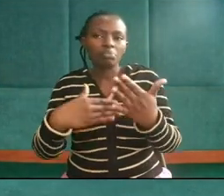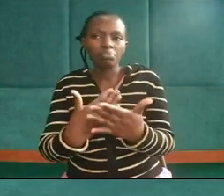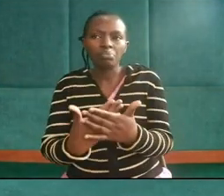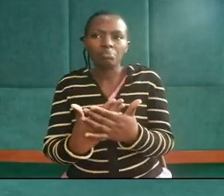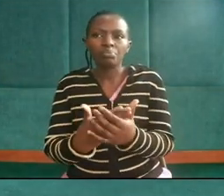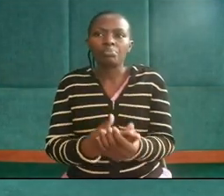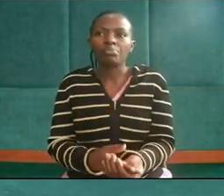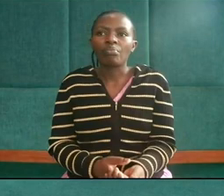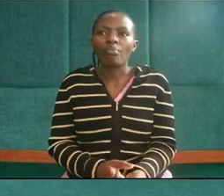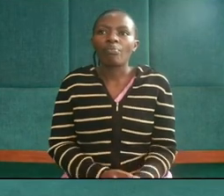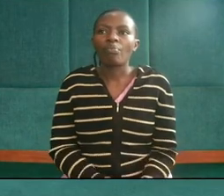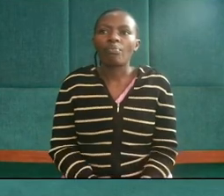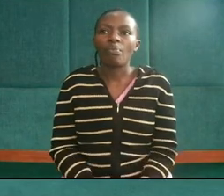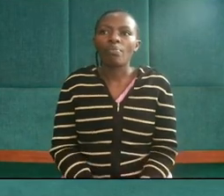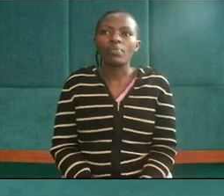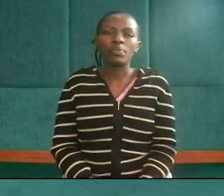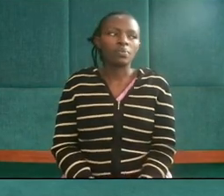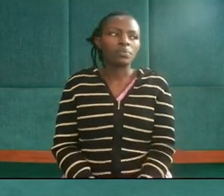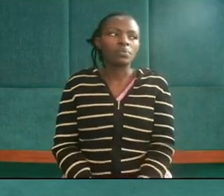next slide.